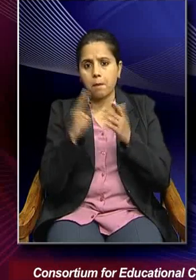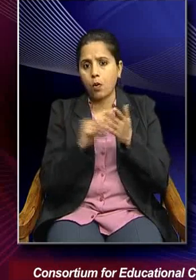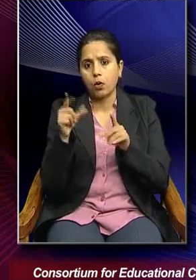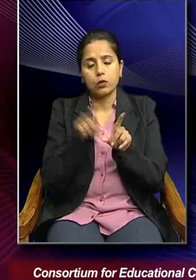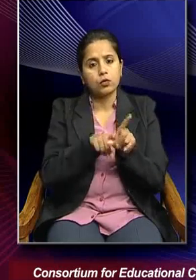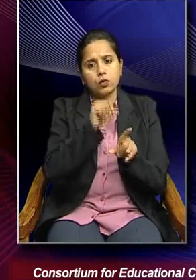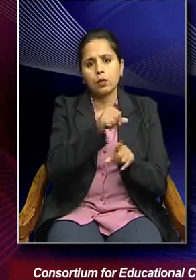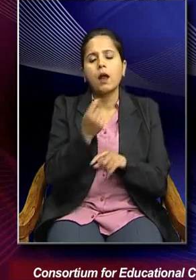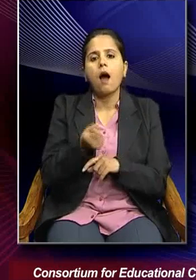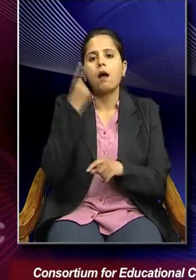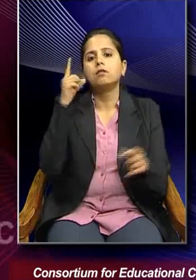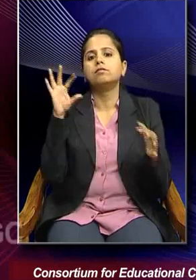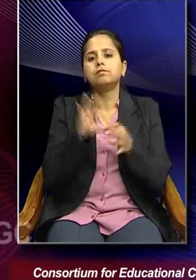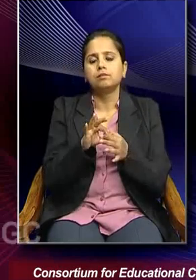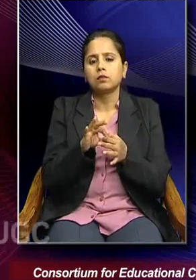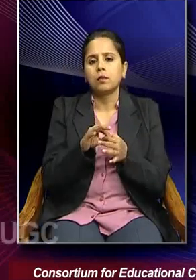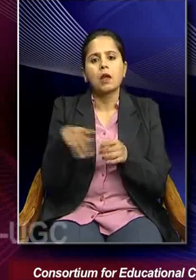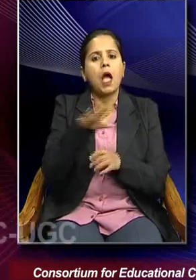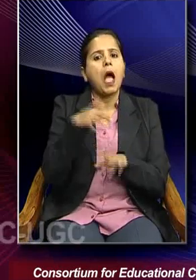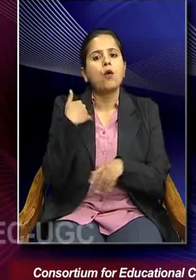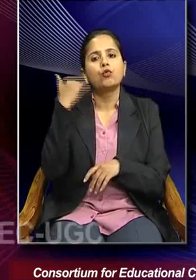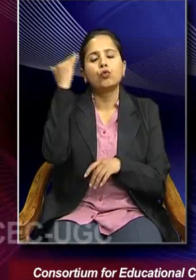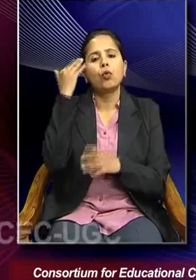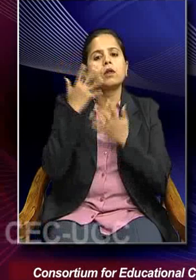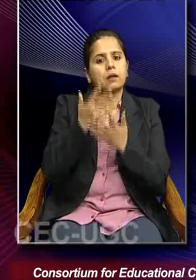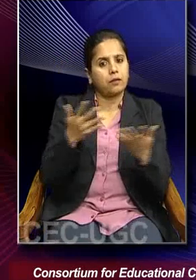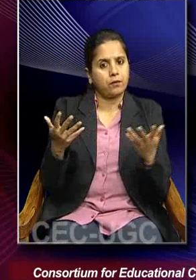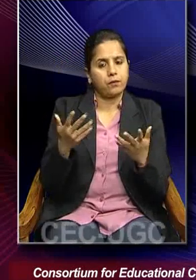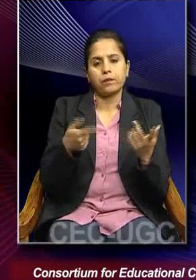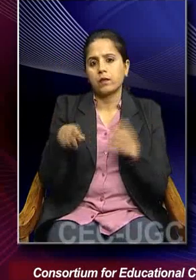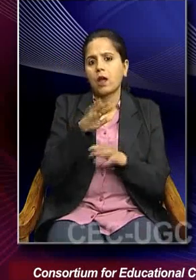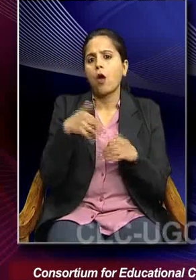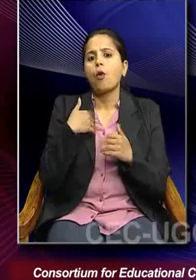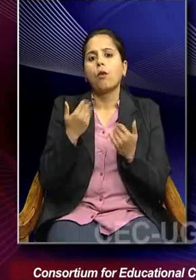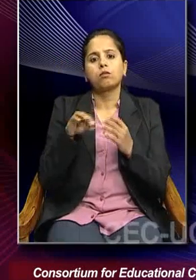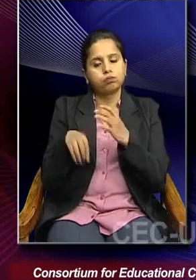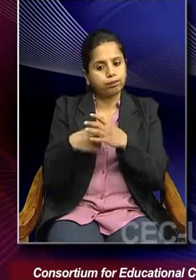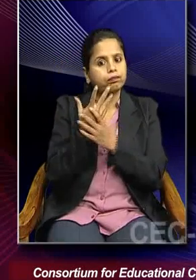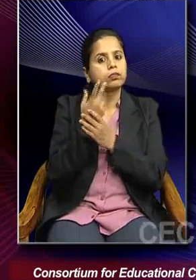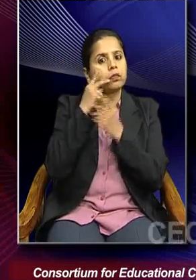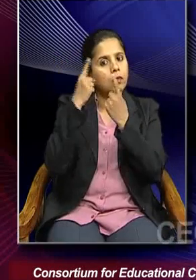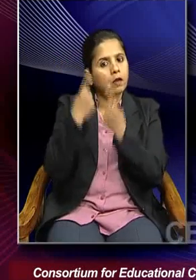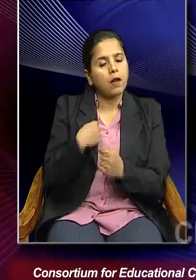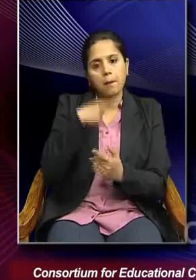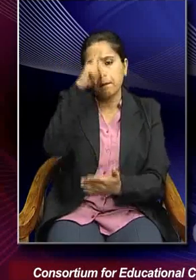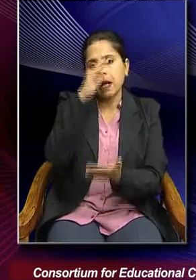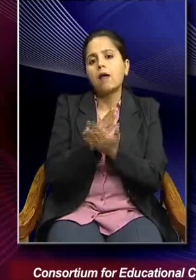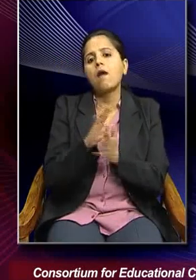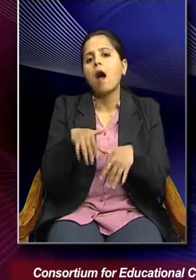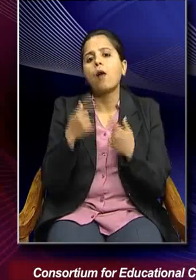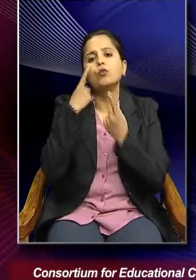with understanding how we know things and how we can evaluate our beliefs.